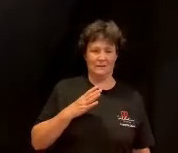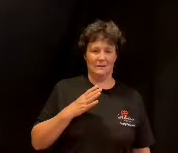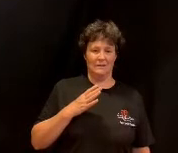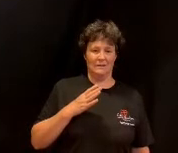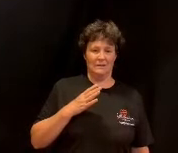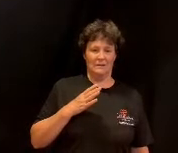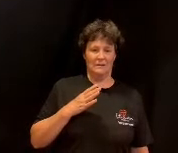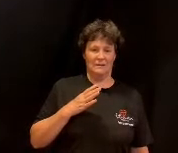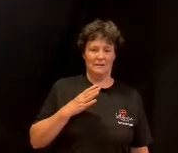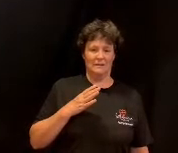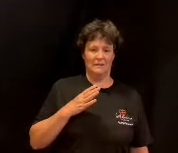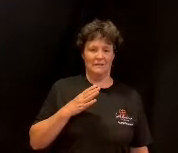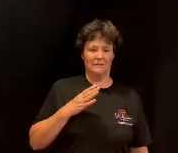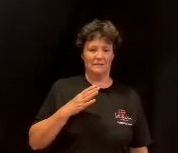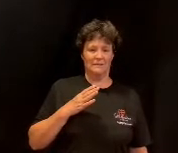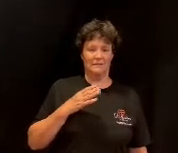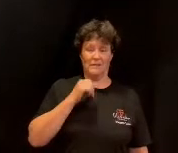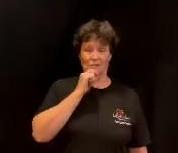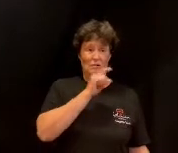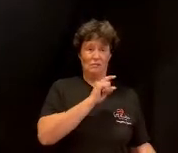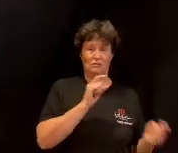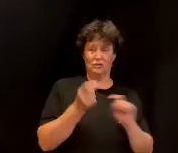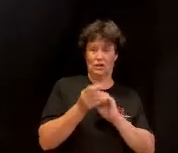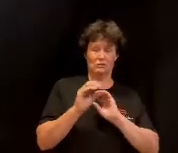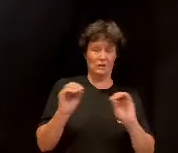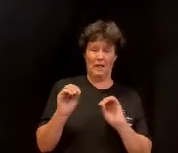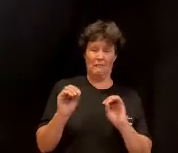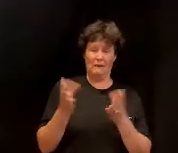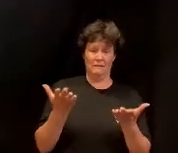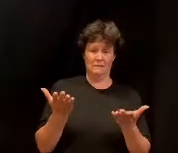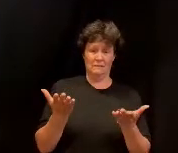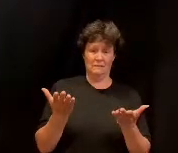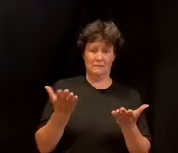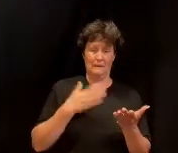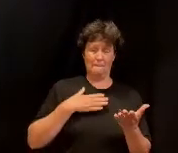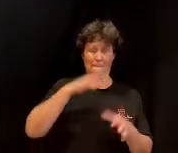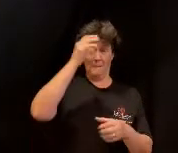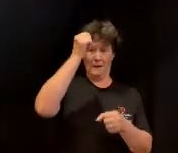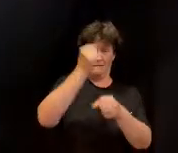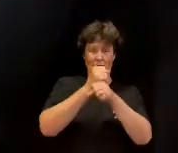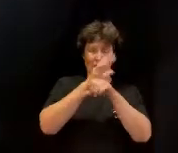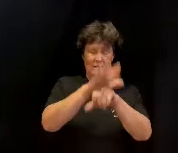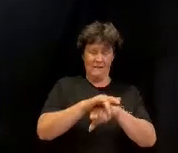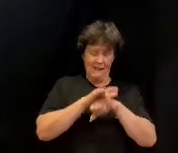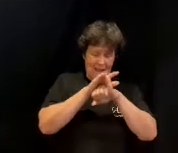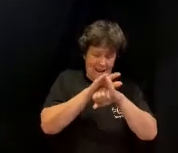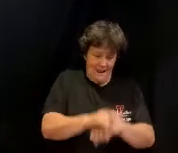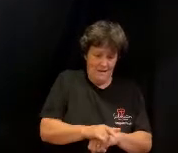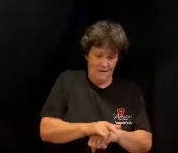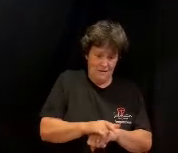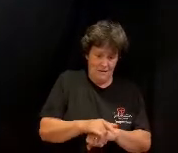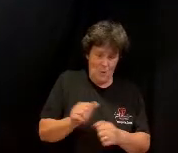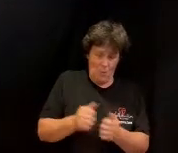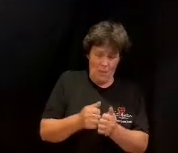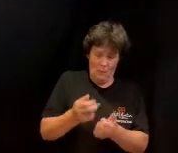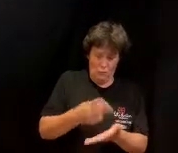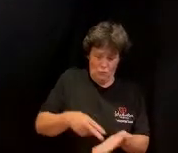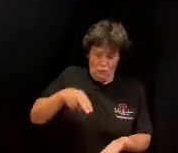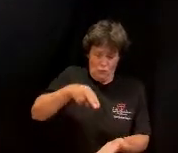Right? It's not changing anything. My faith is anchored in a resurrected